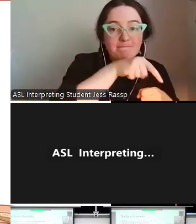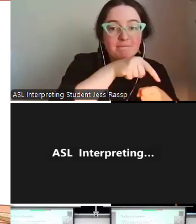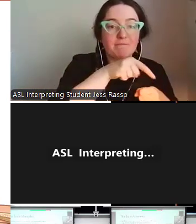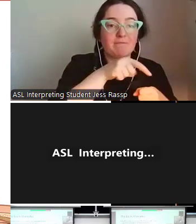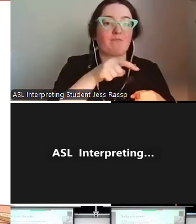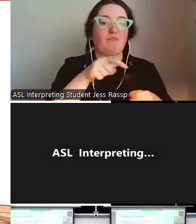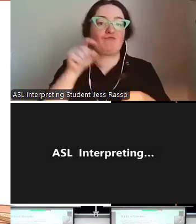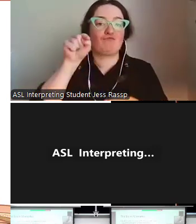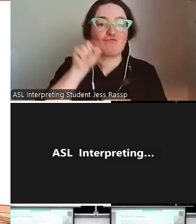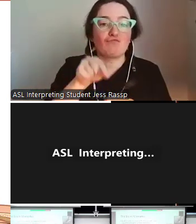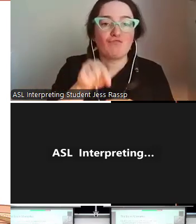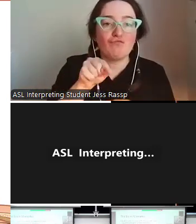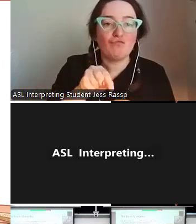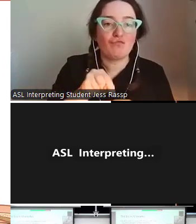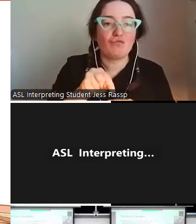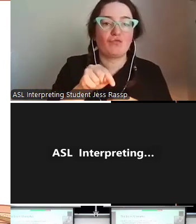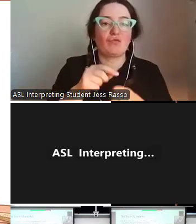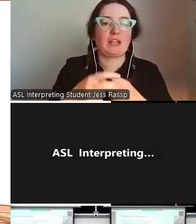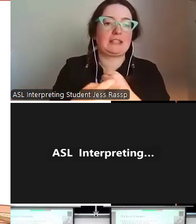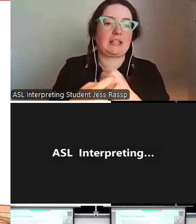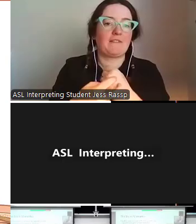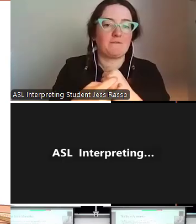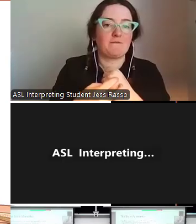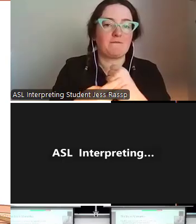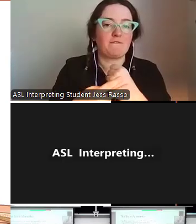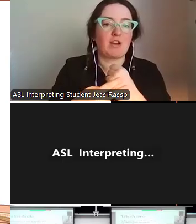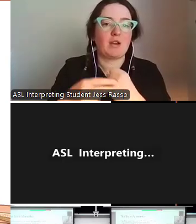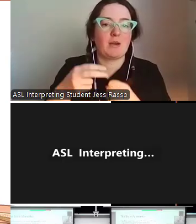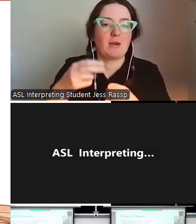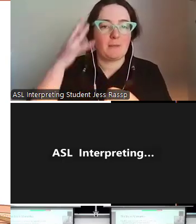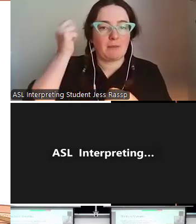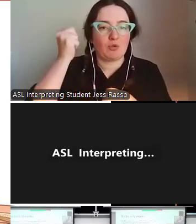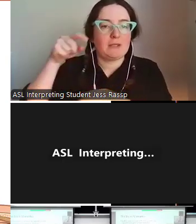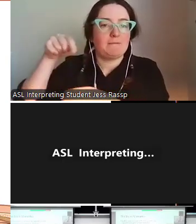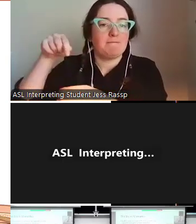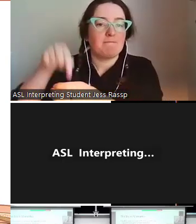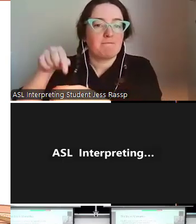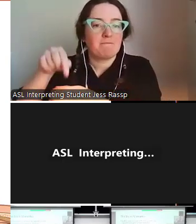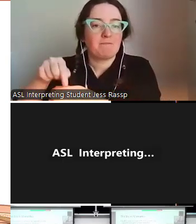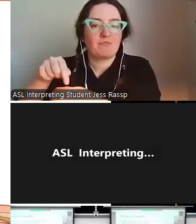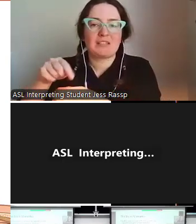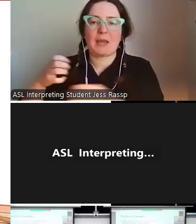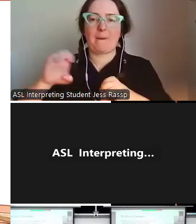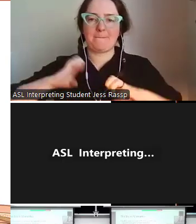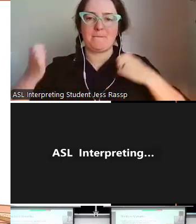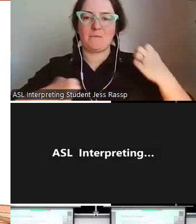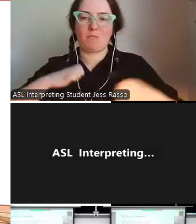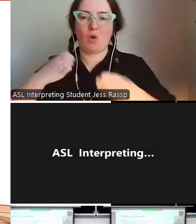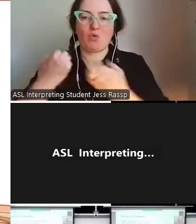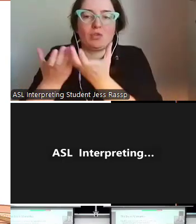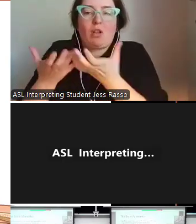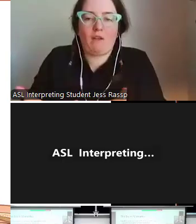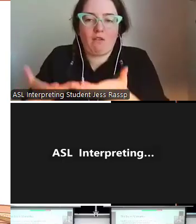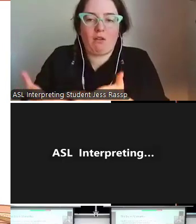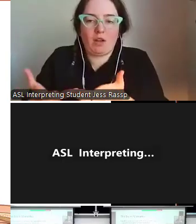memories, and then the amygdala that adds emotional weight to that memory. Right, so those three things work together